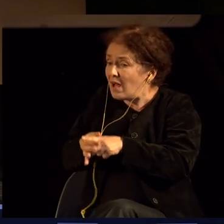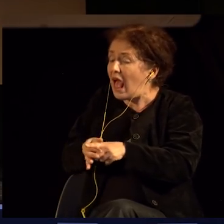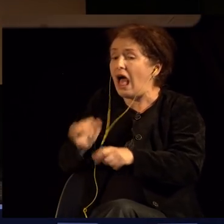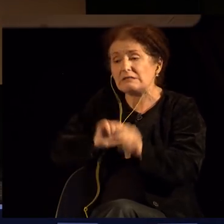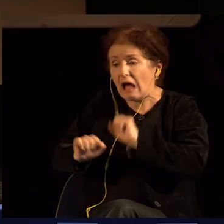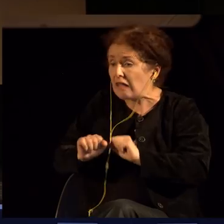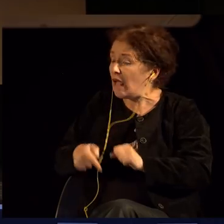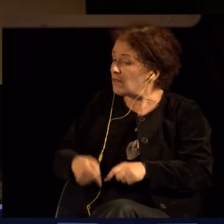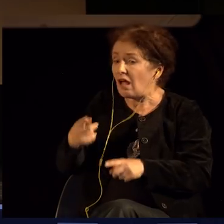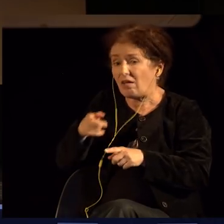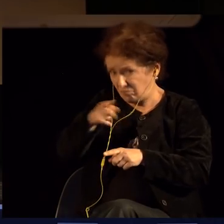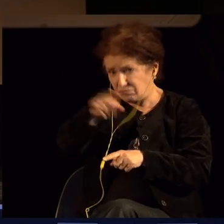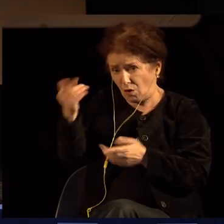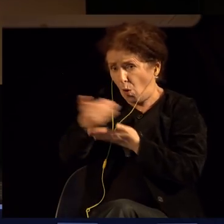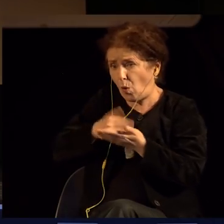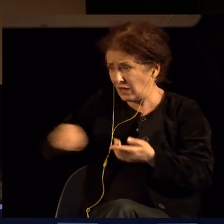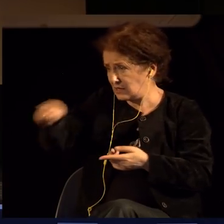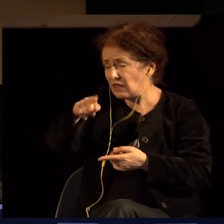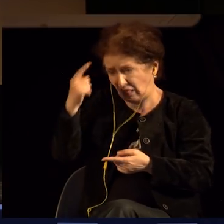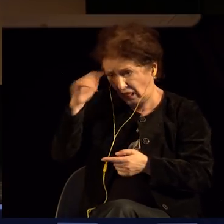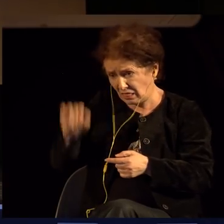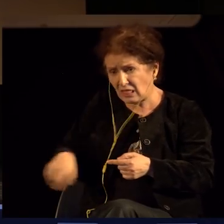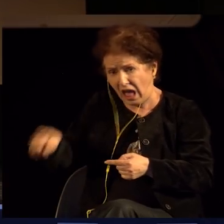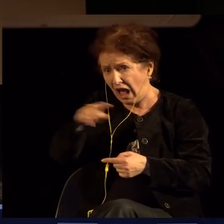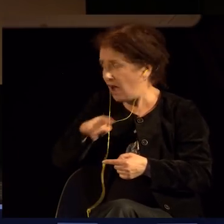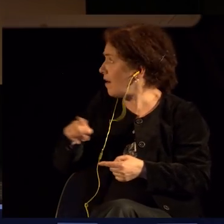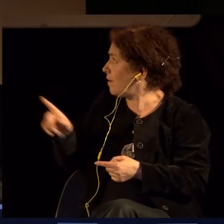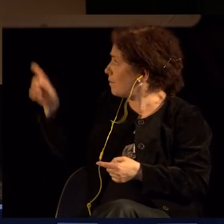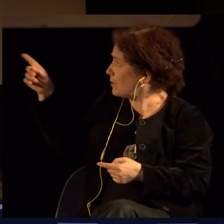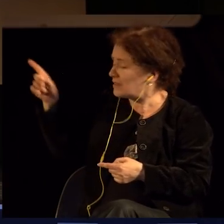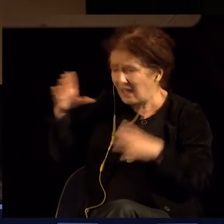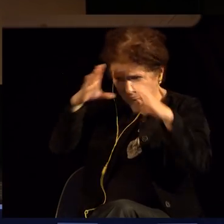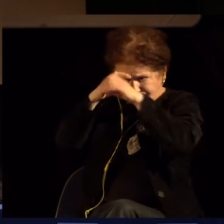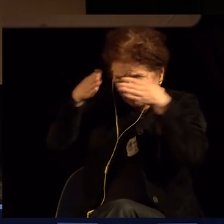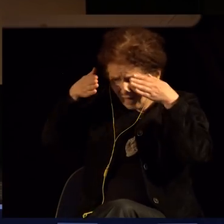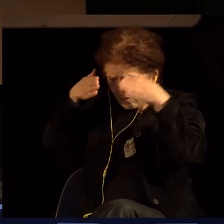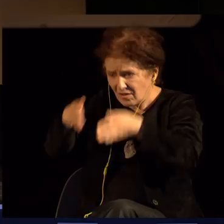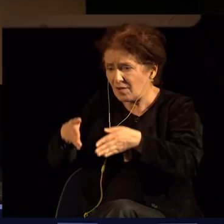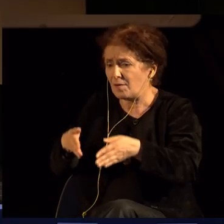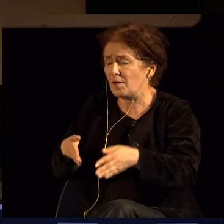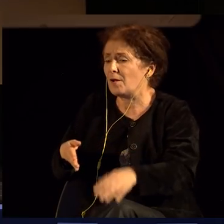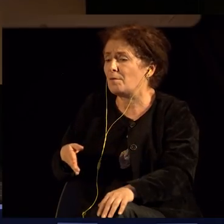So this is based in research. But it's focused on risks. And today this is how we communicate.